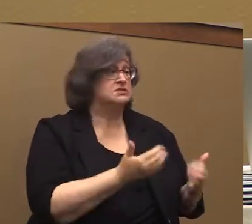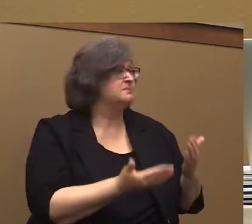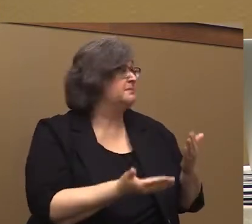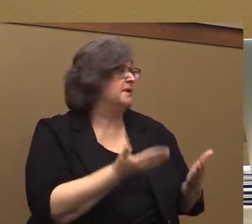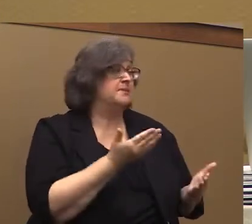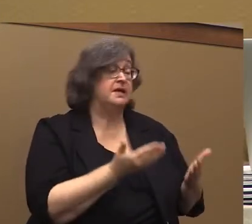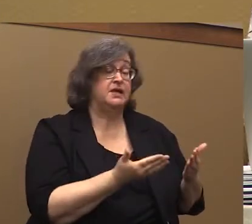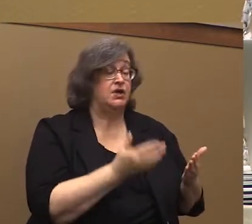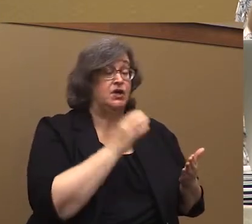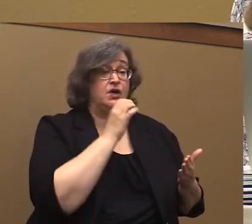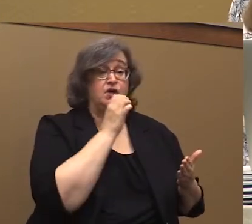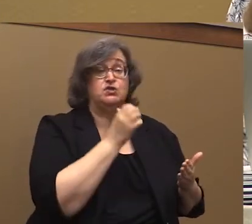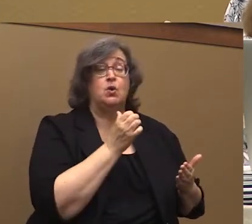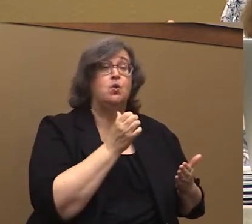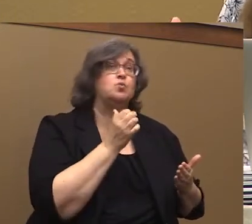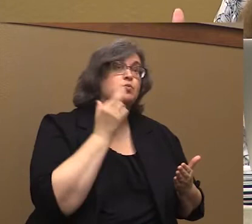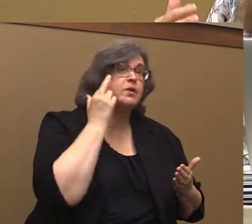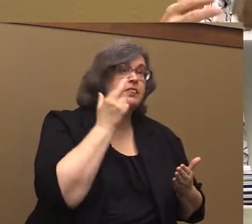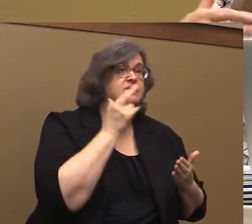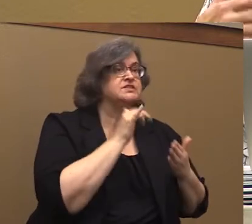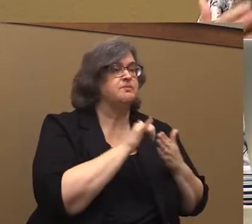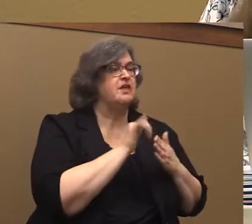not realize that their